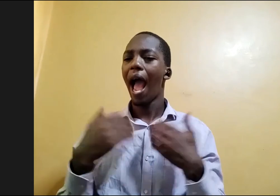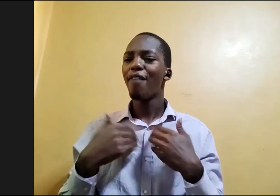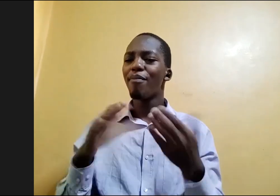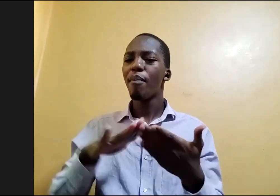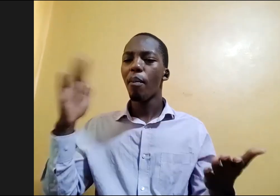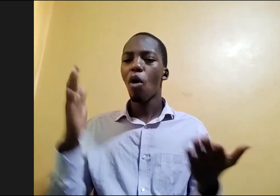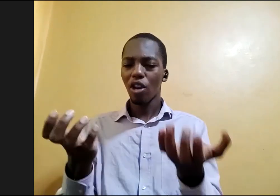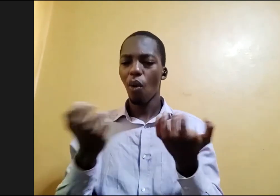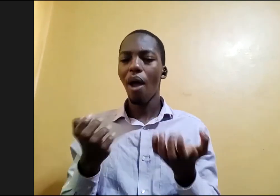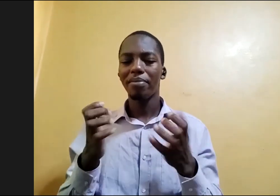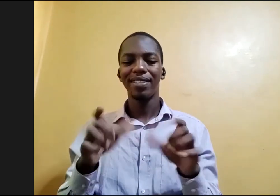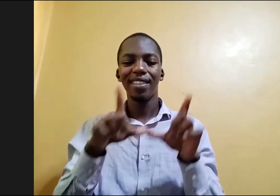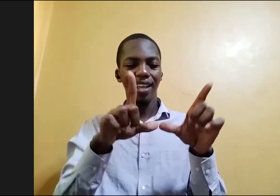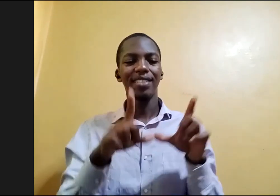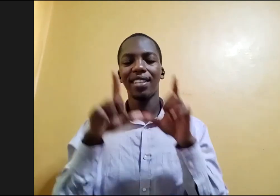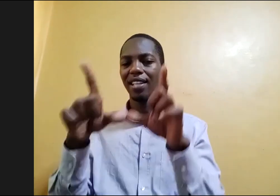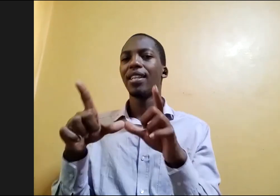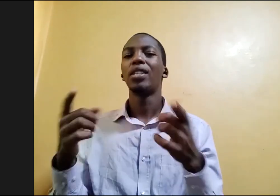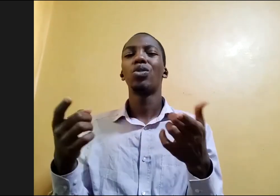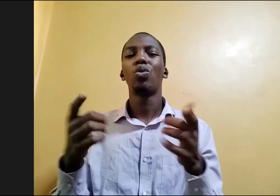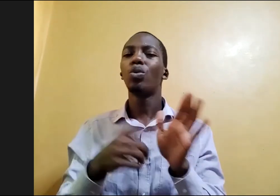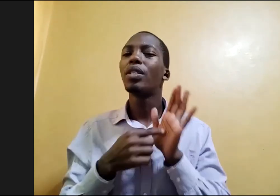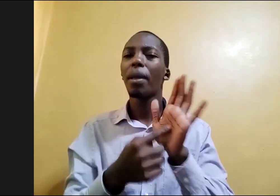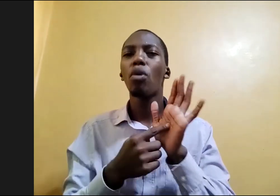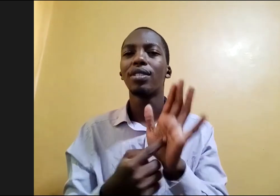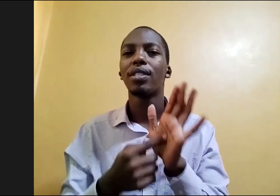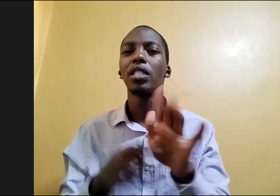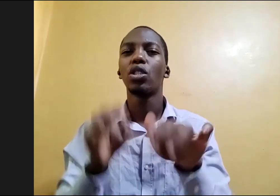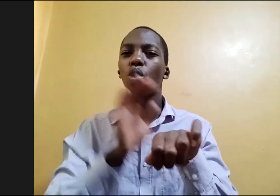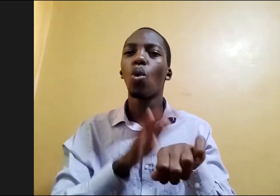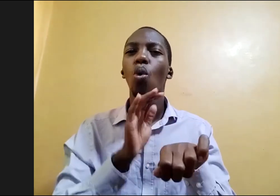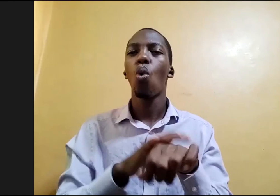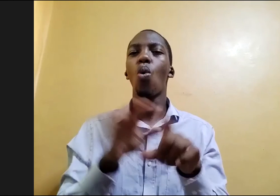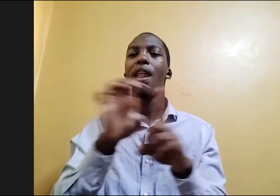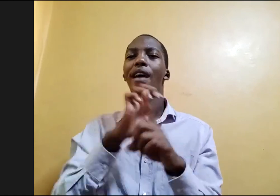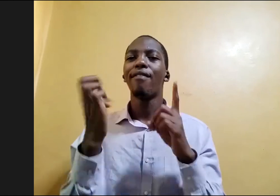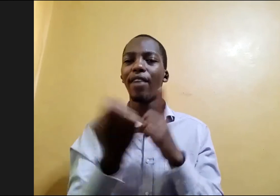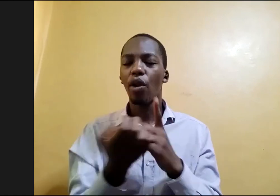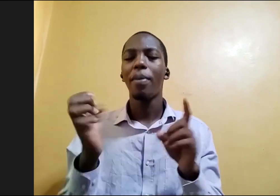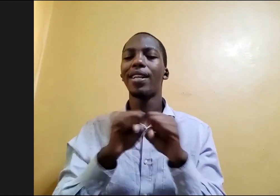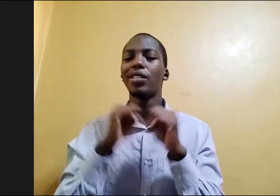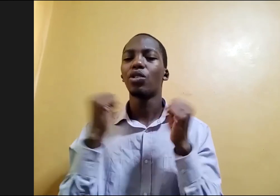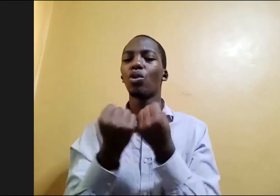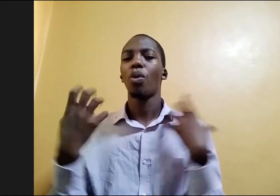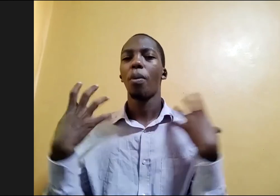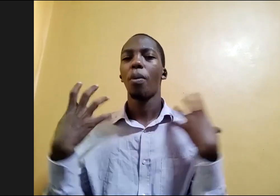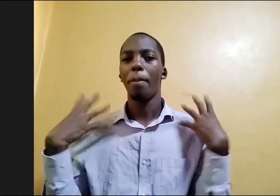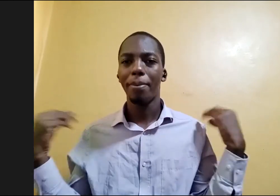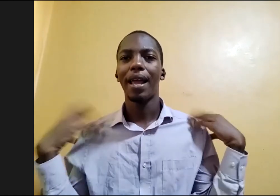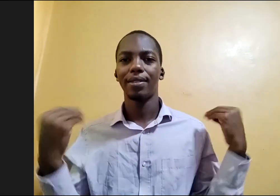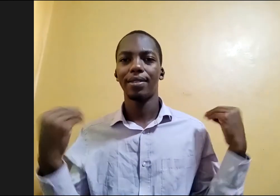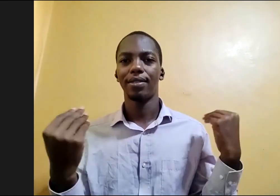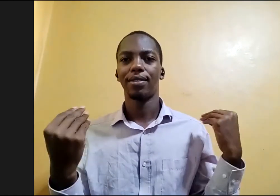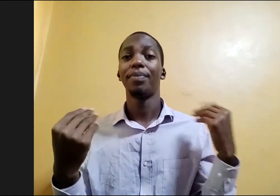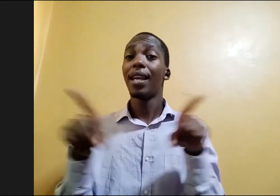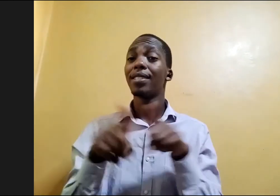certification schemes, et cetera, to demonstrate good environmental and good social practice. And as consumers,